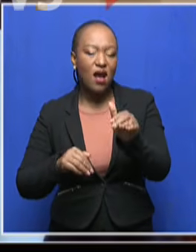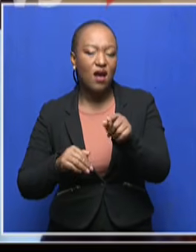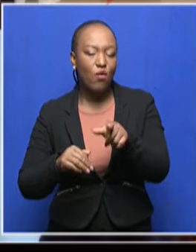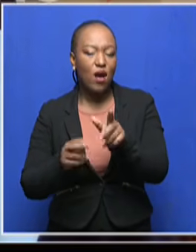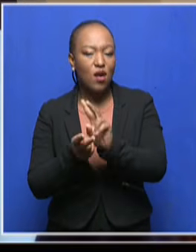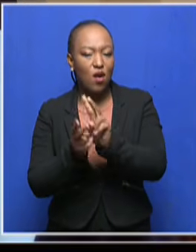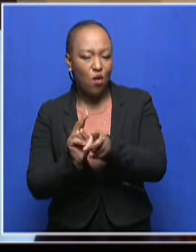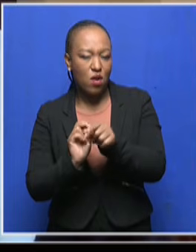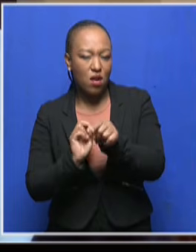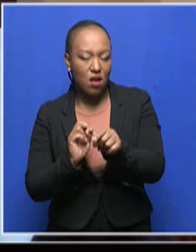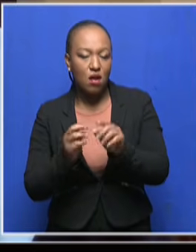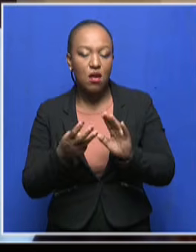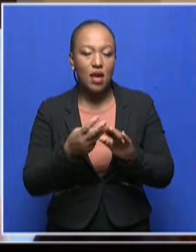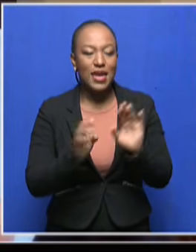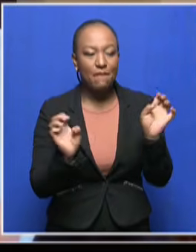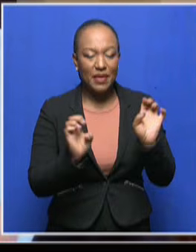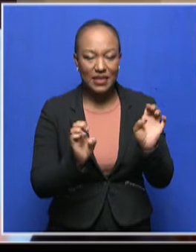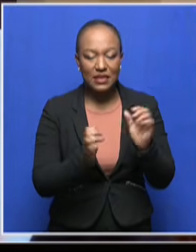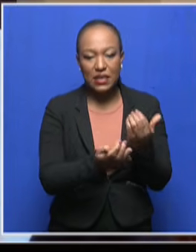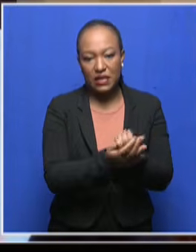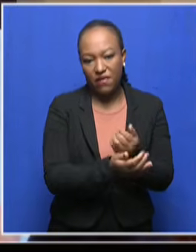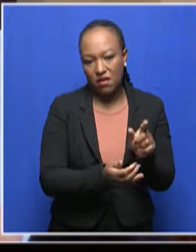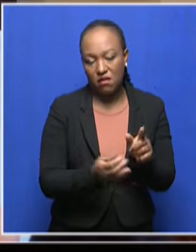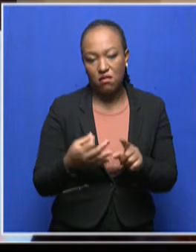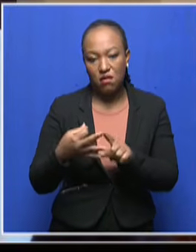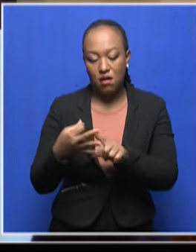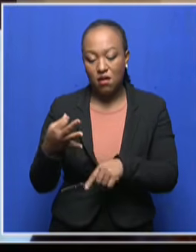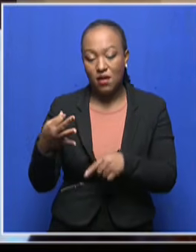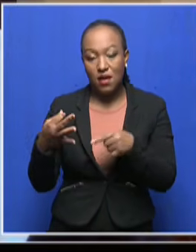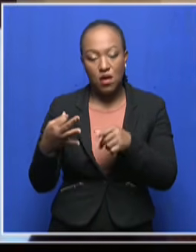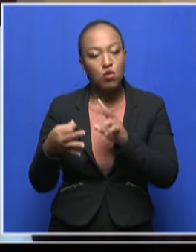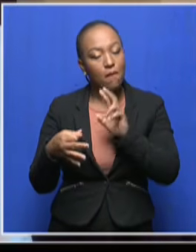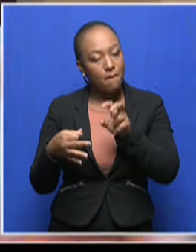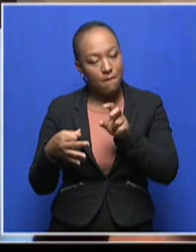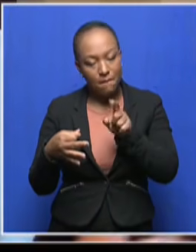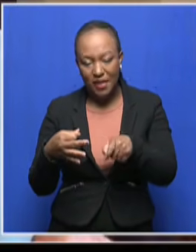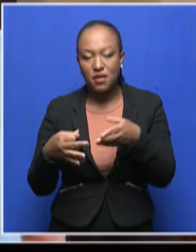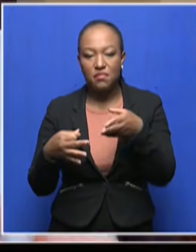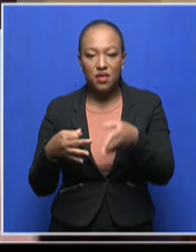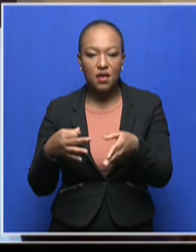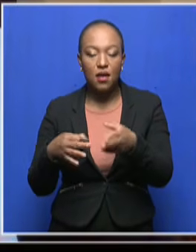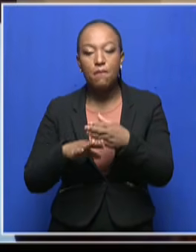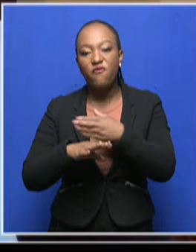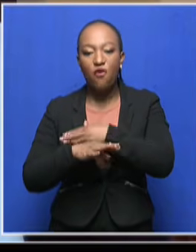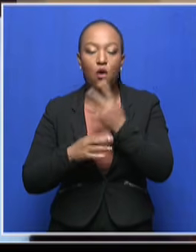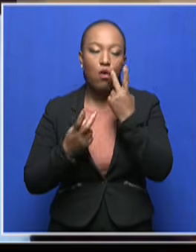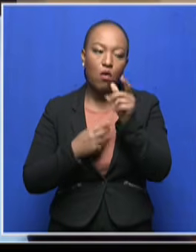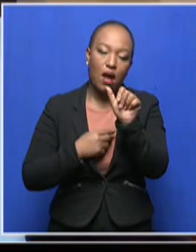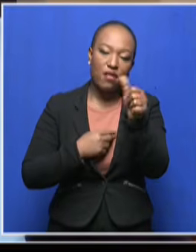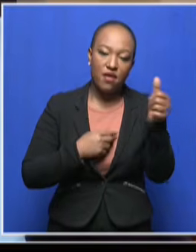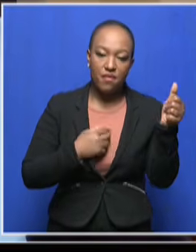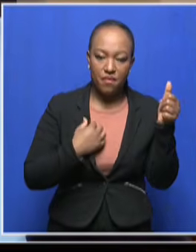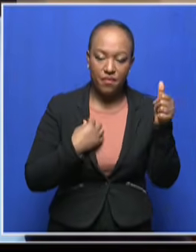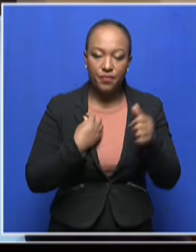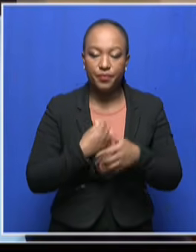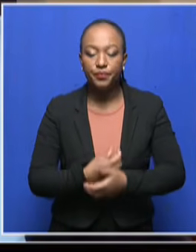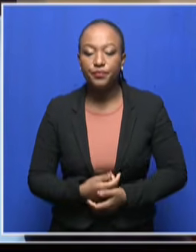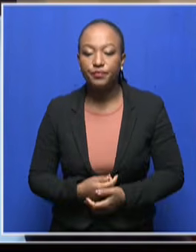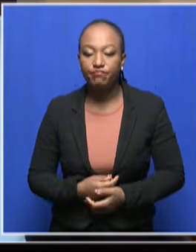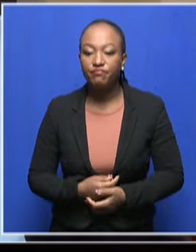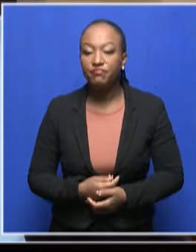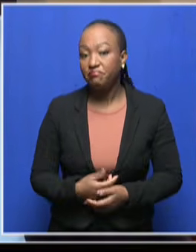then, of course, having that emergency savings. Those 3 fundamental things need to be in place before you start looking at all the other stuff that you need to do.